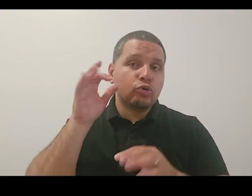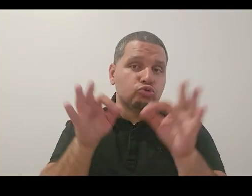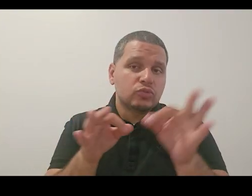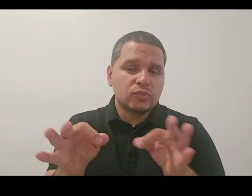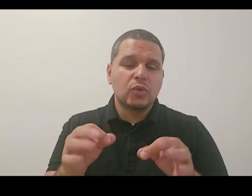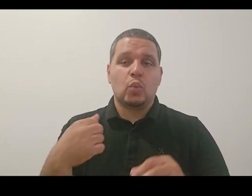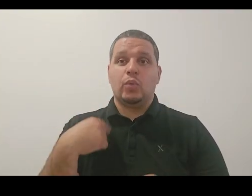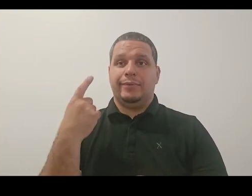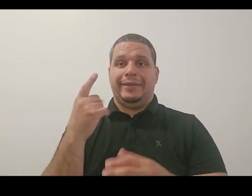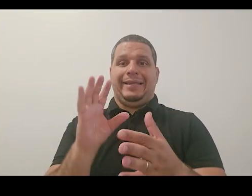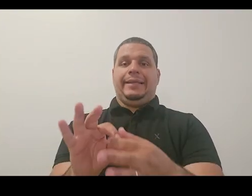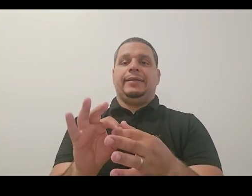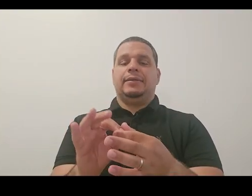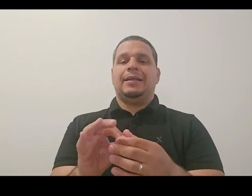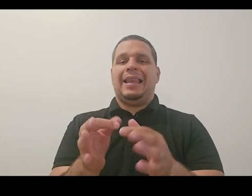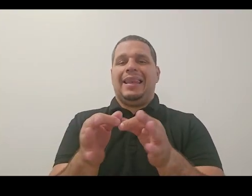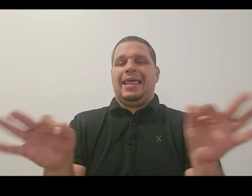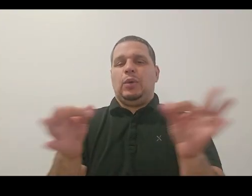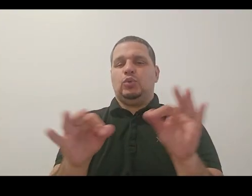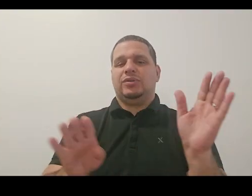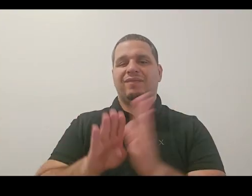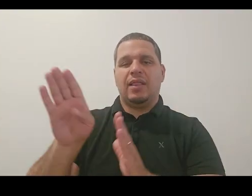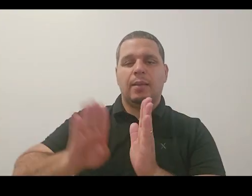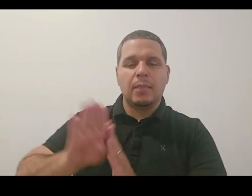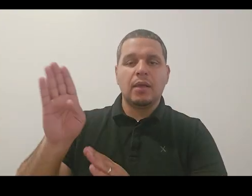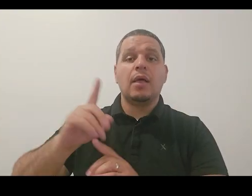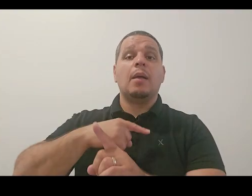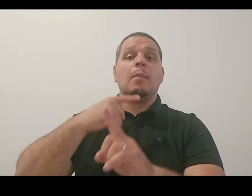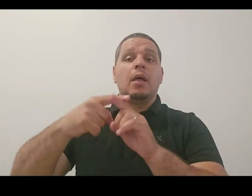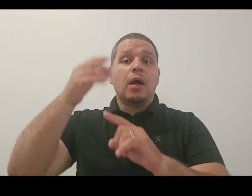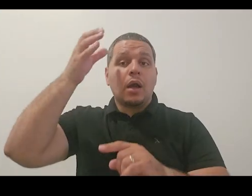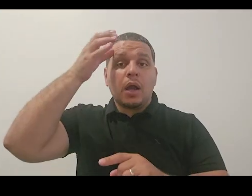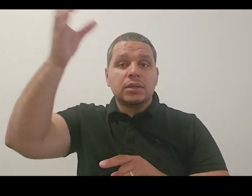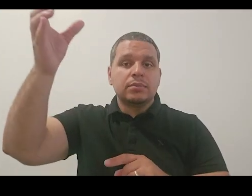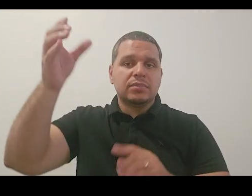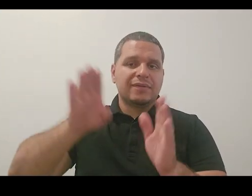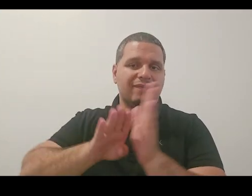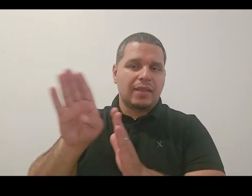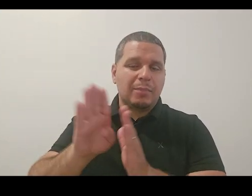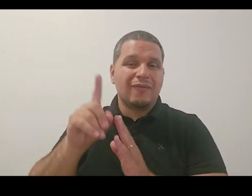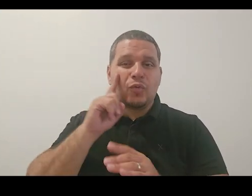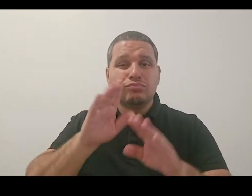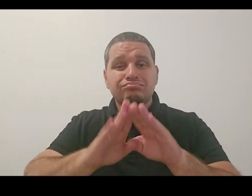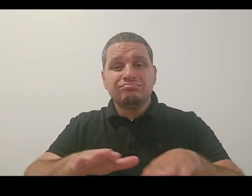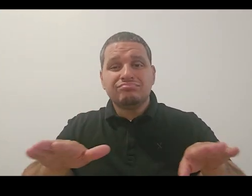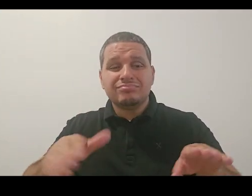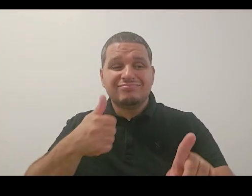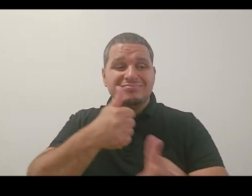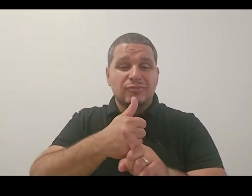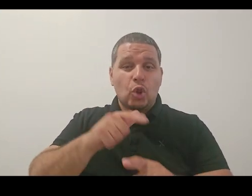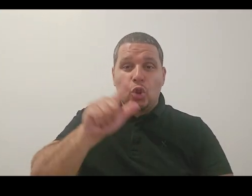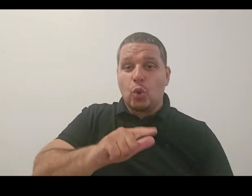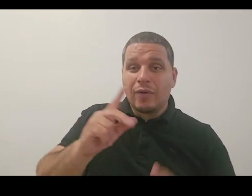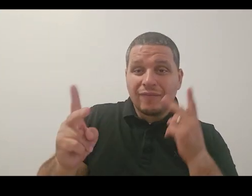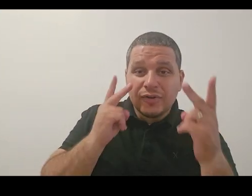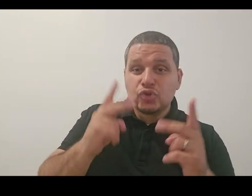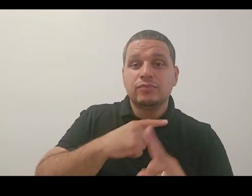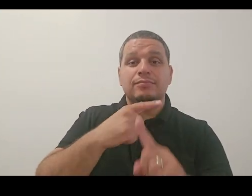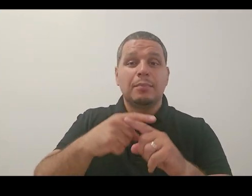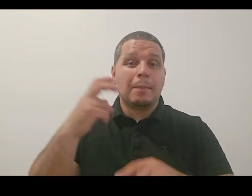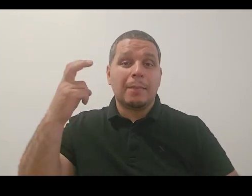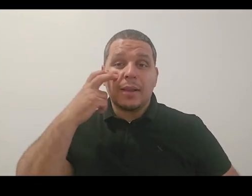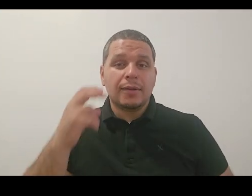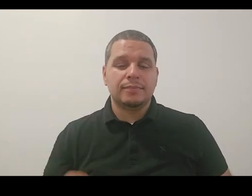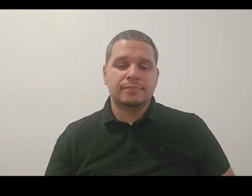description, one of the things we connect it to is language development and concept development for kids who are low